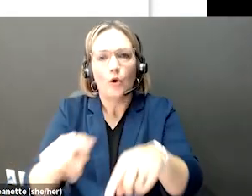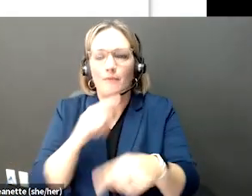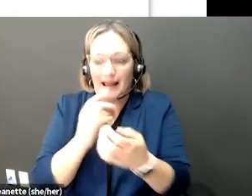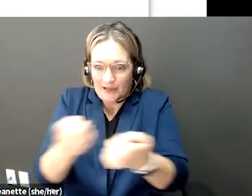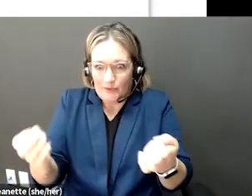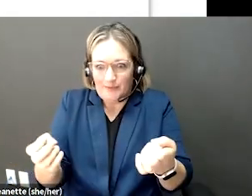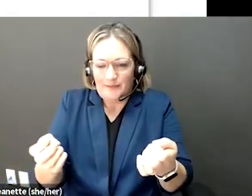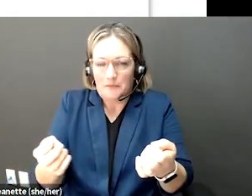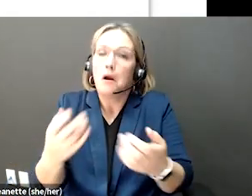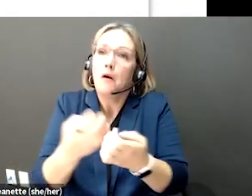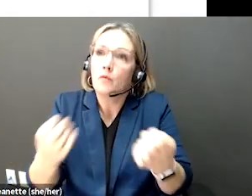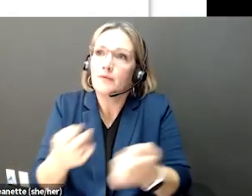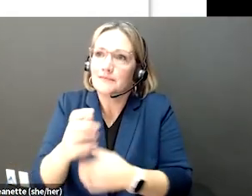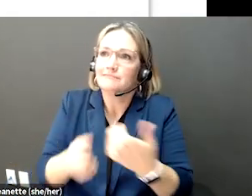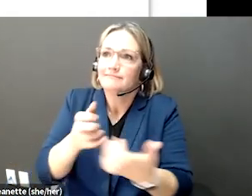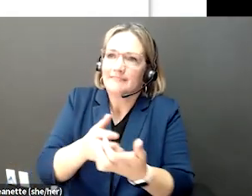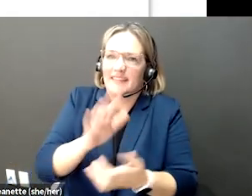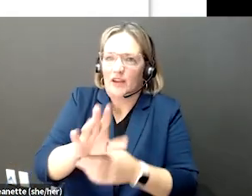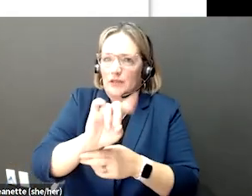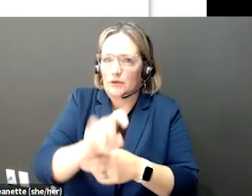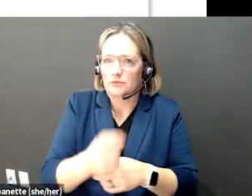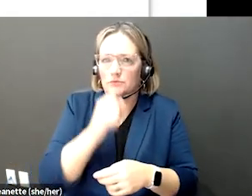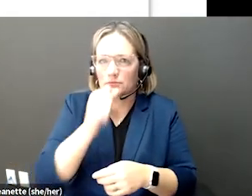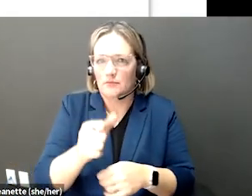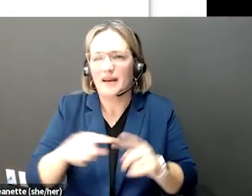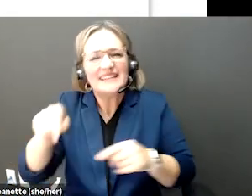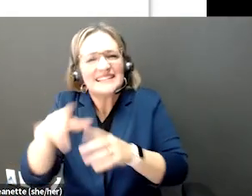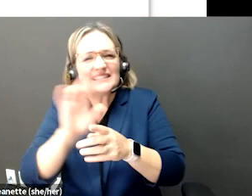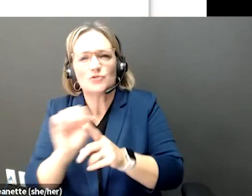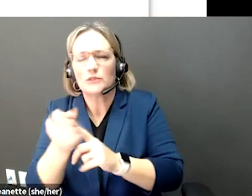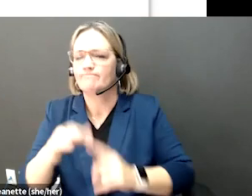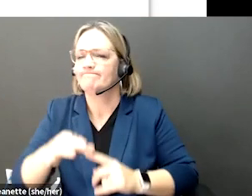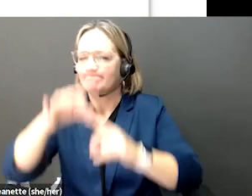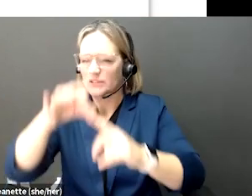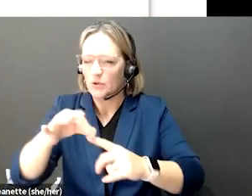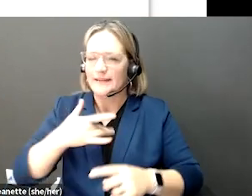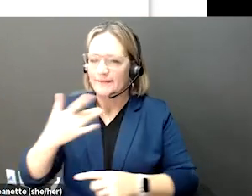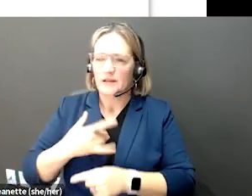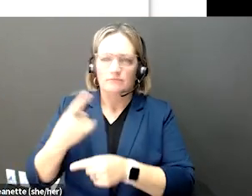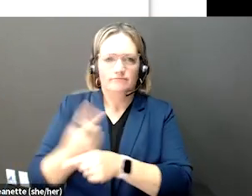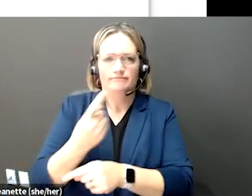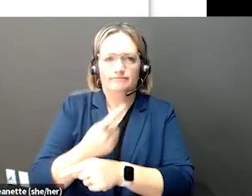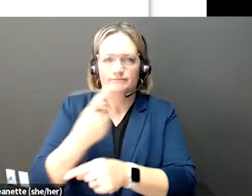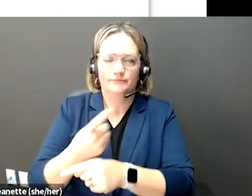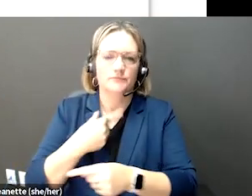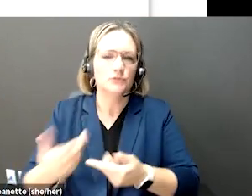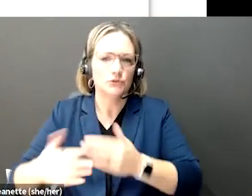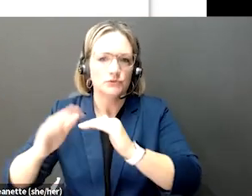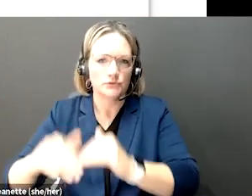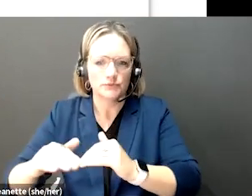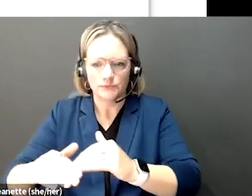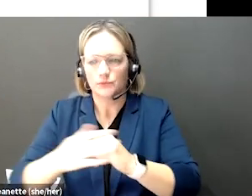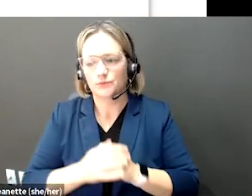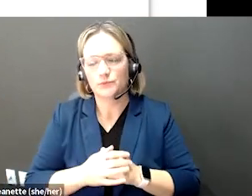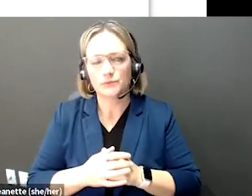child's diagnosis. But in this case, we helped with the skateboard. We will adapt the paperwork if